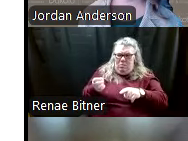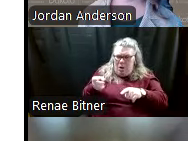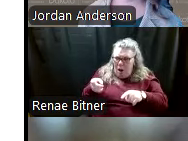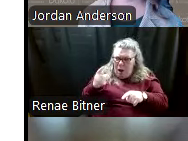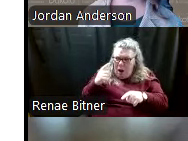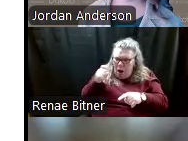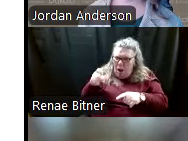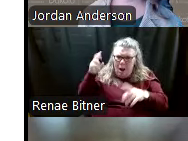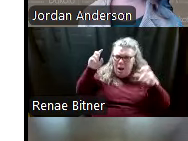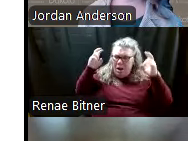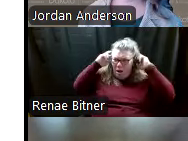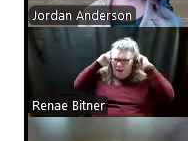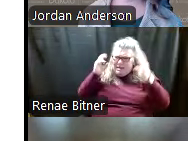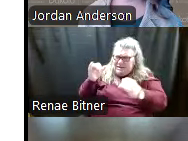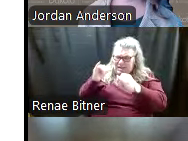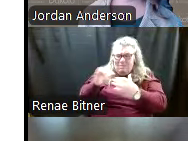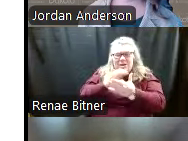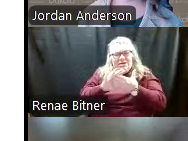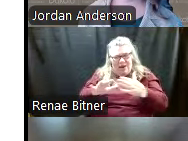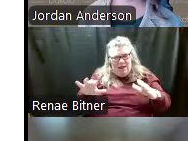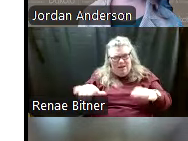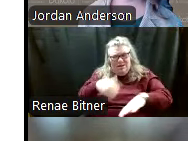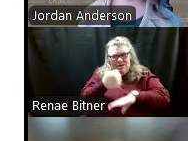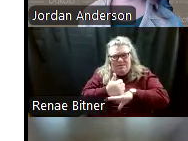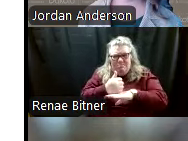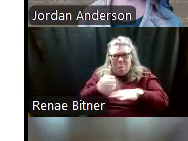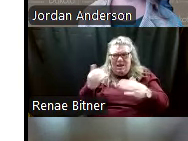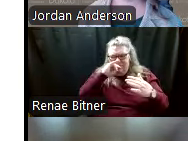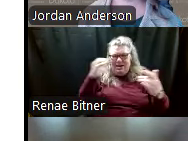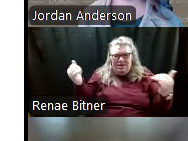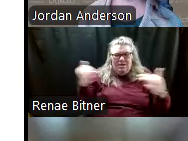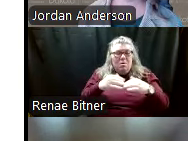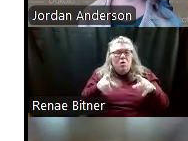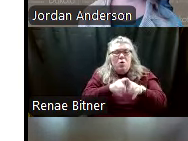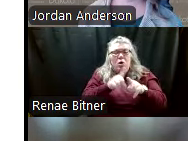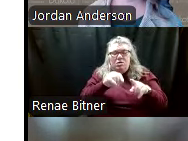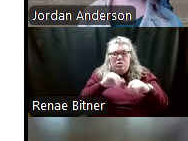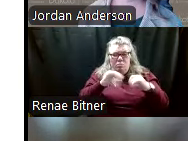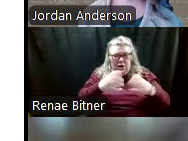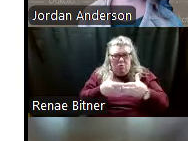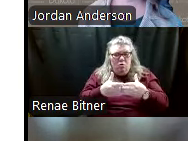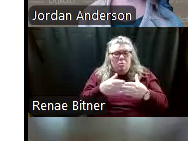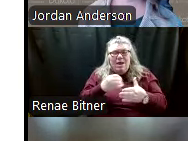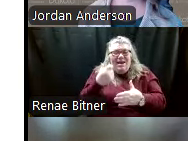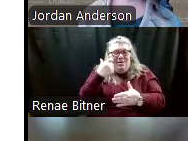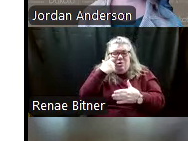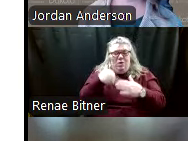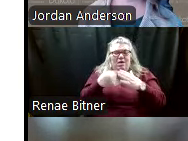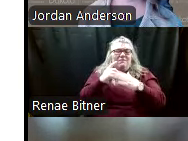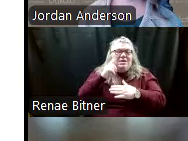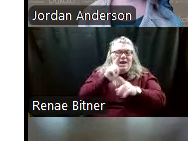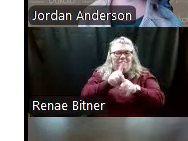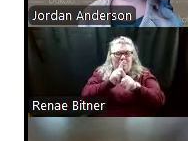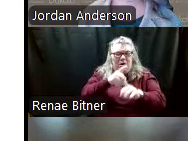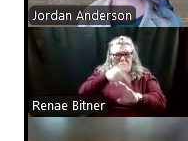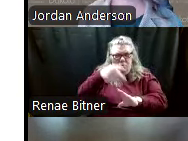and working with them is nice to bring together. We've done play groups for our families, and then newly we have a deaf mentor program